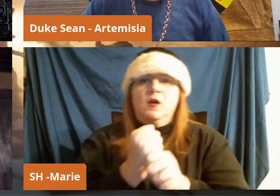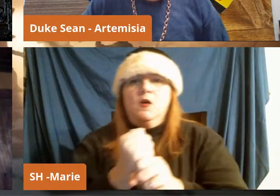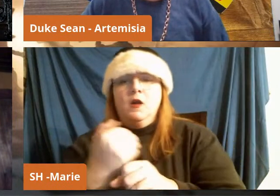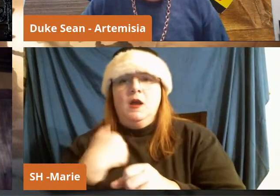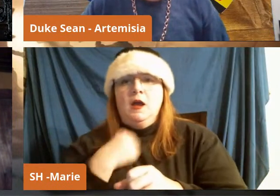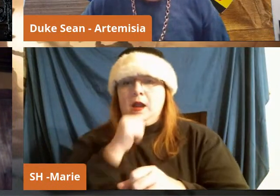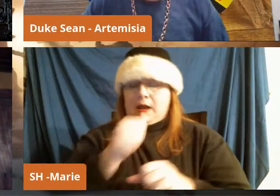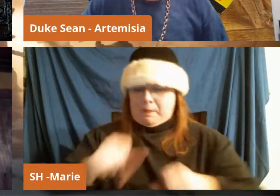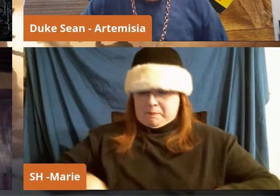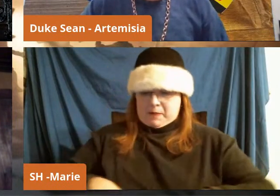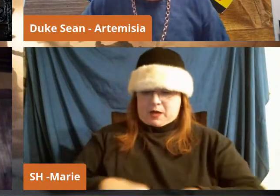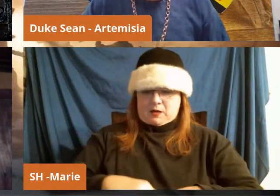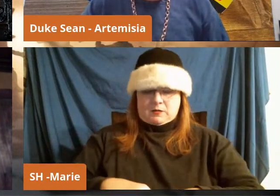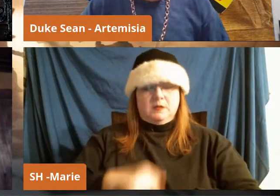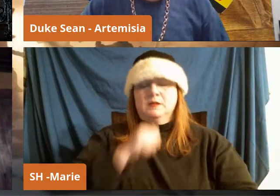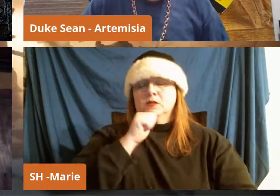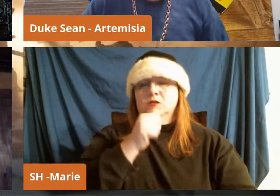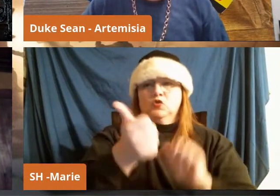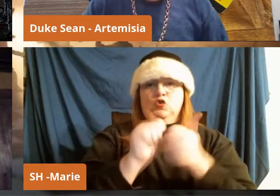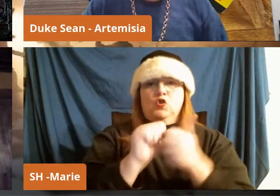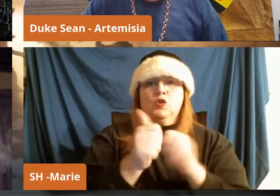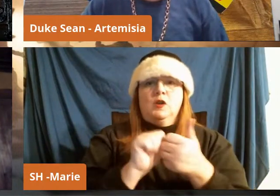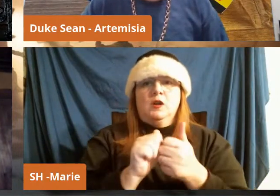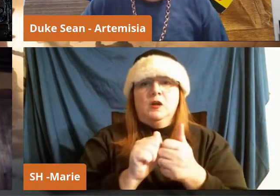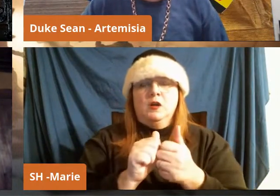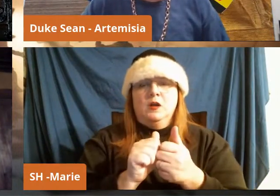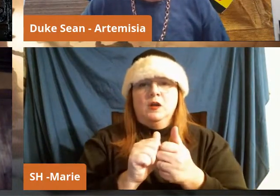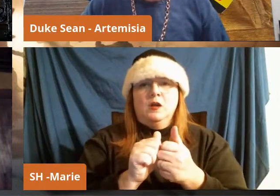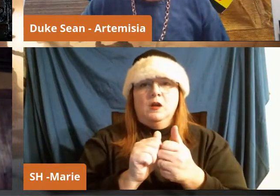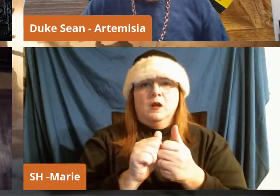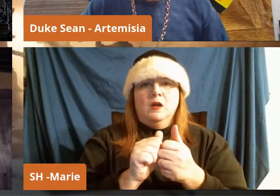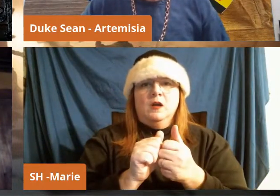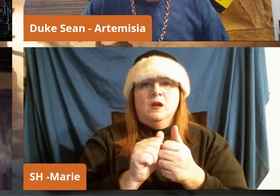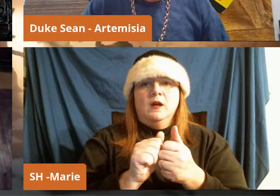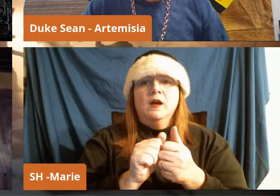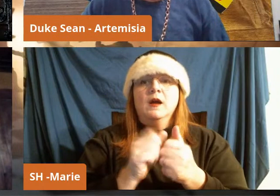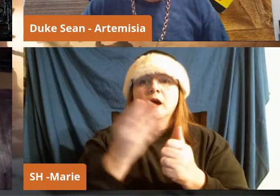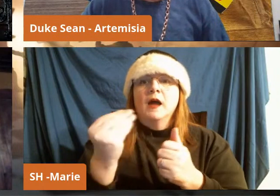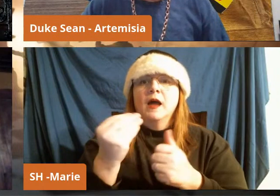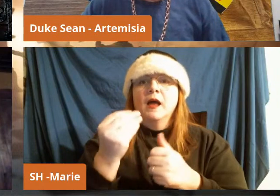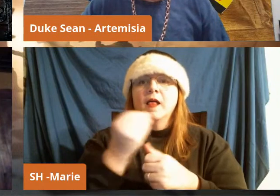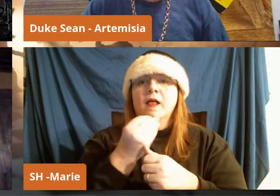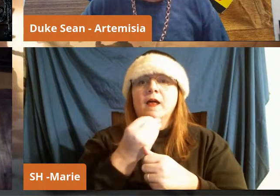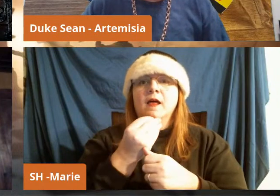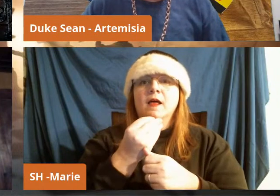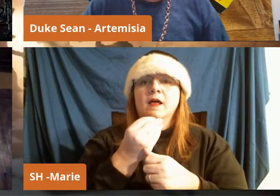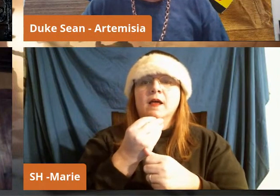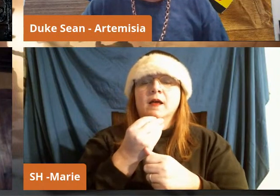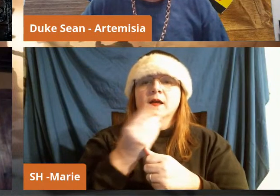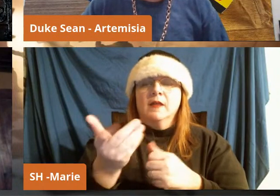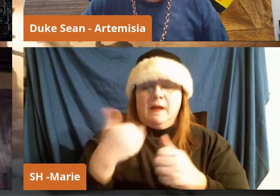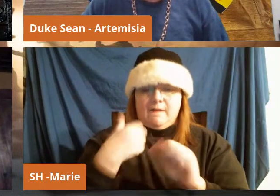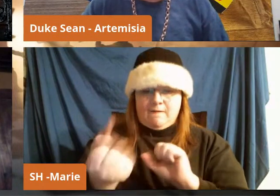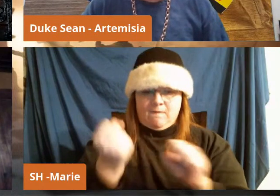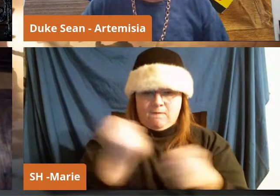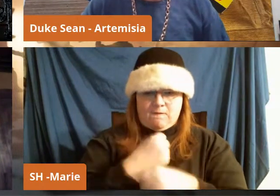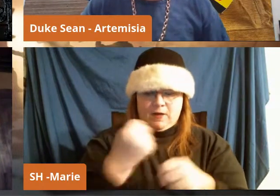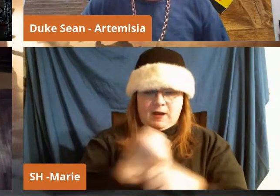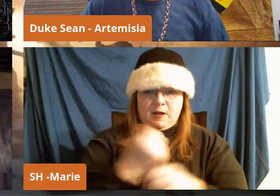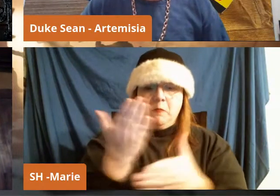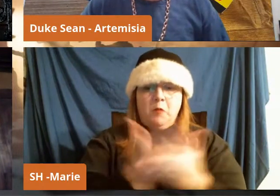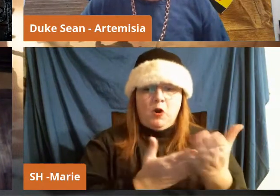an unbelted tourney. So it was for unbelted fighters only. And it was, there was a fighting component to